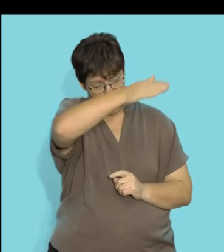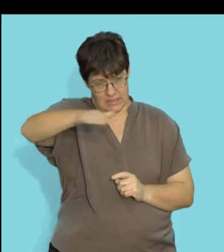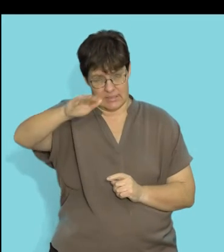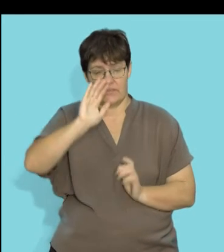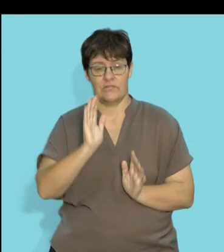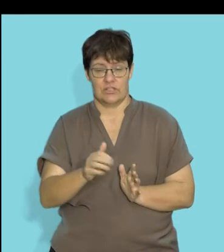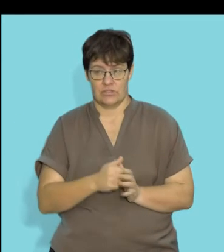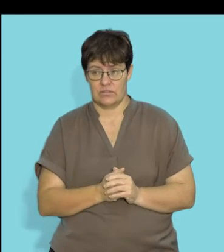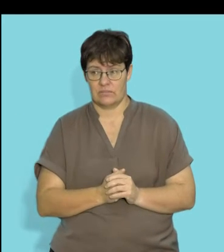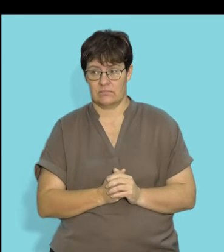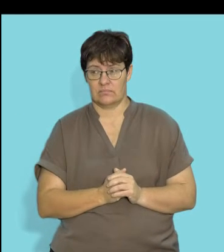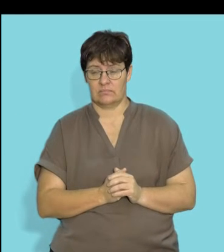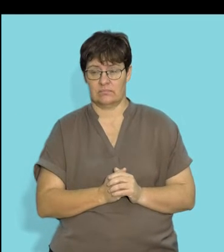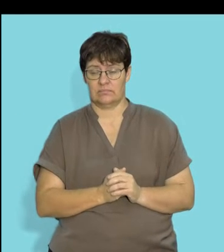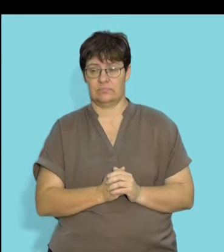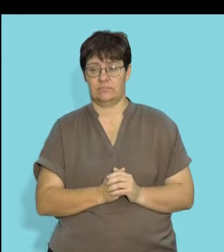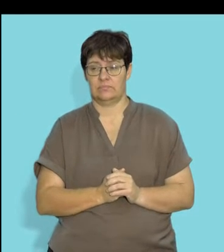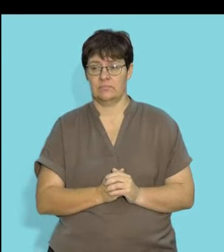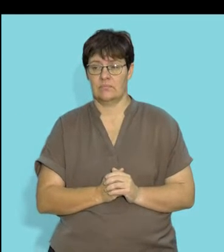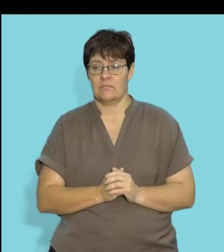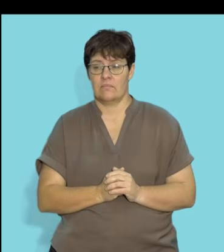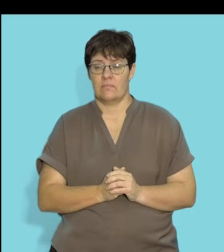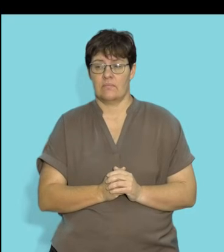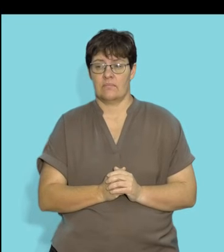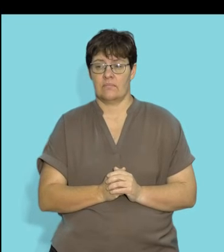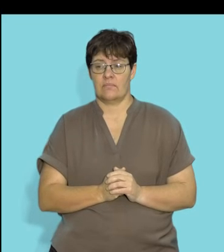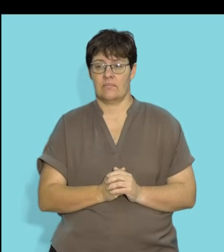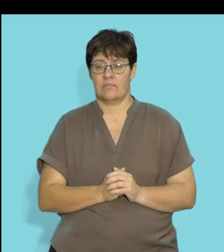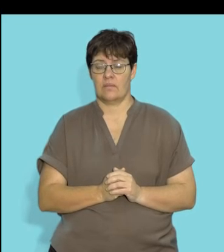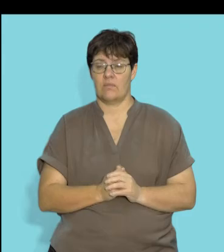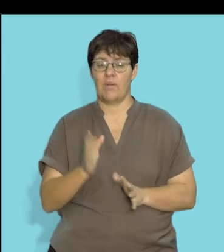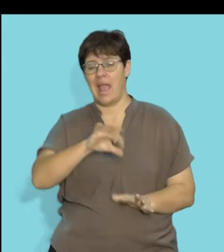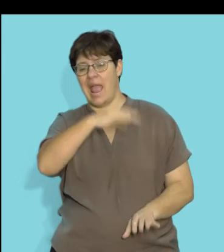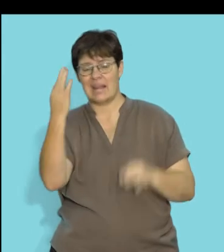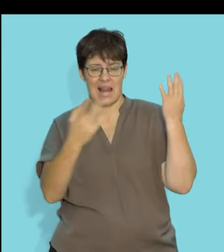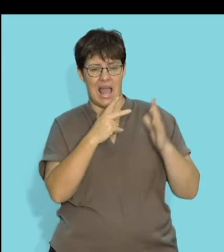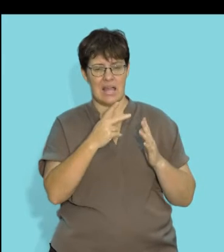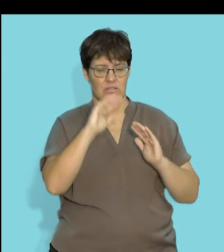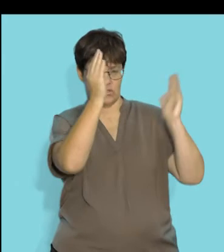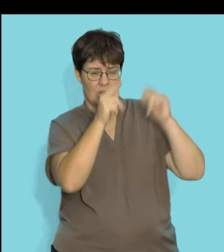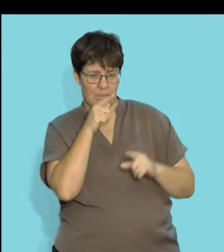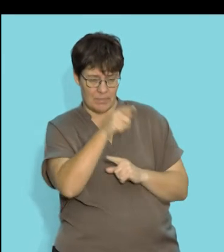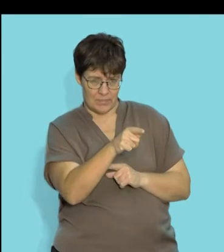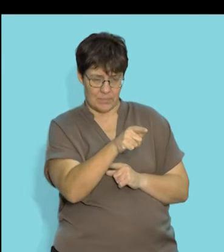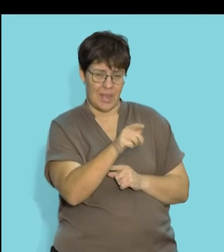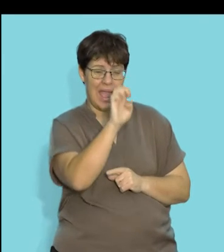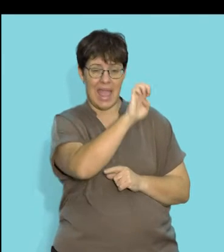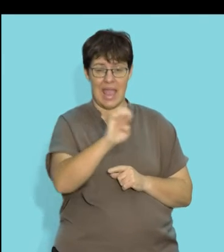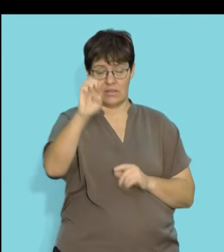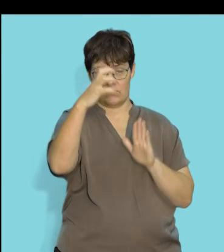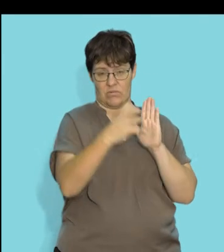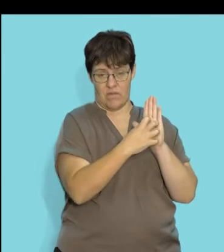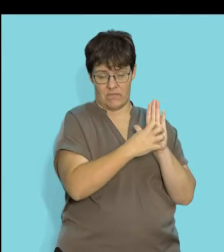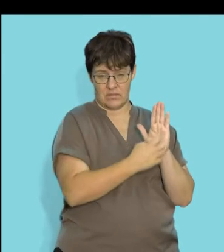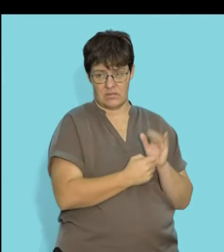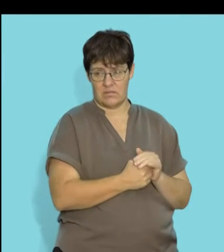axis that the graph is not crossing through. Now, when we analyze the shape of an